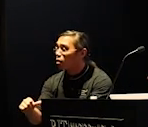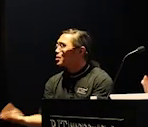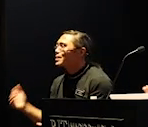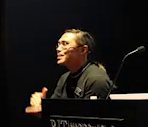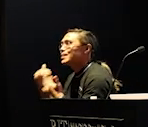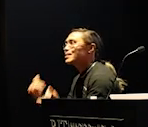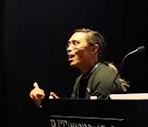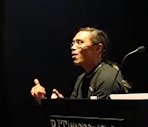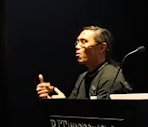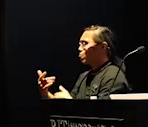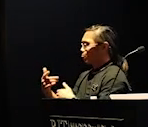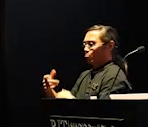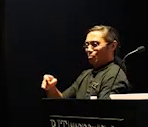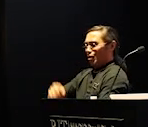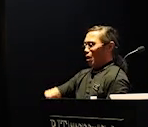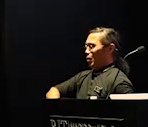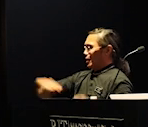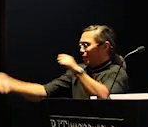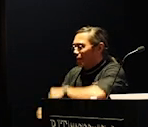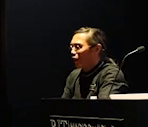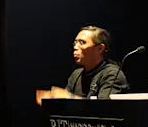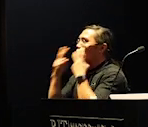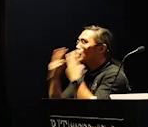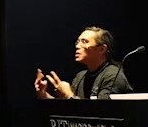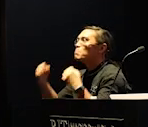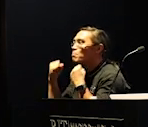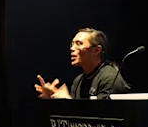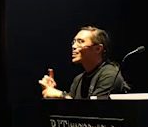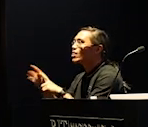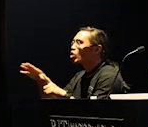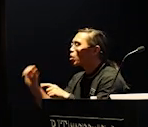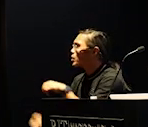and there's just stuff all over the place. And I